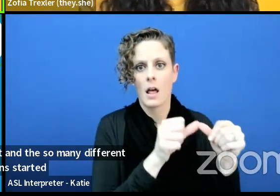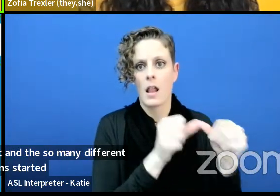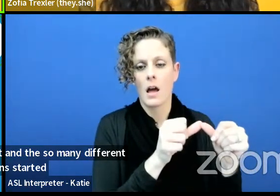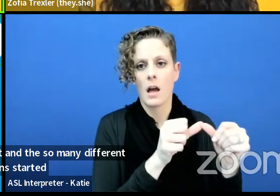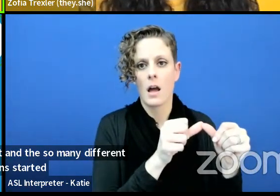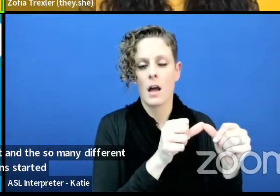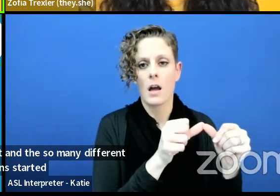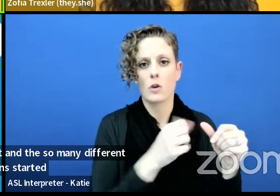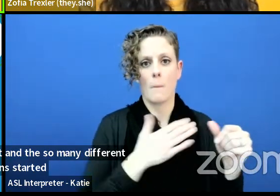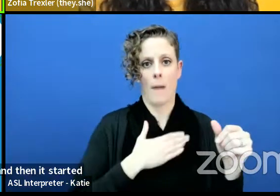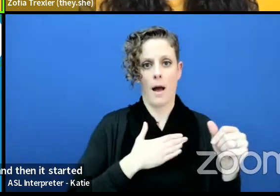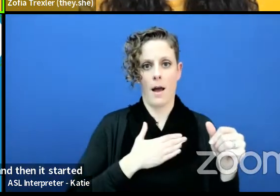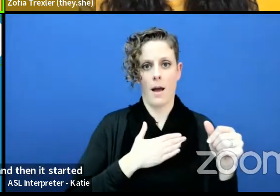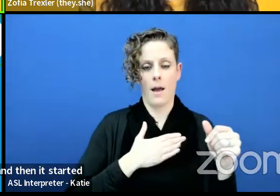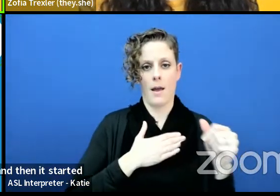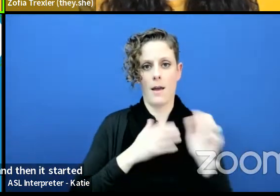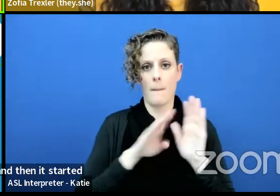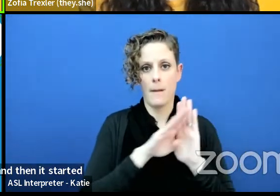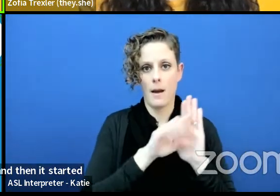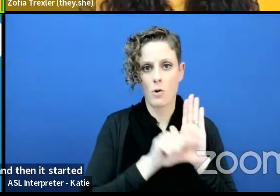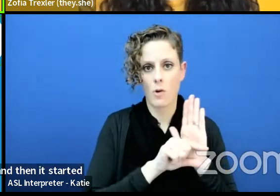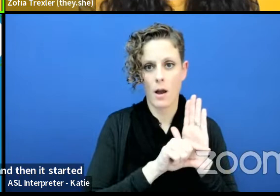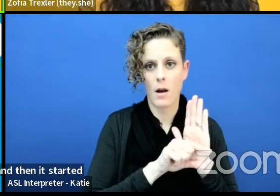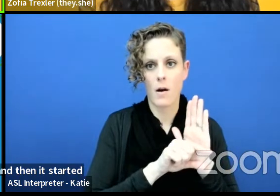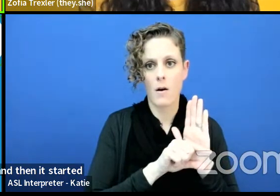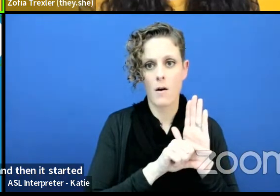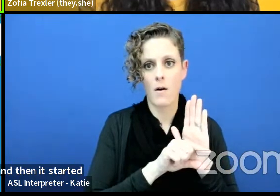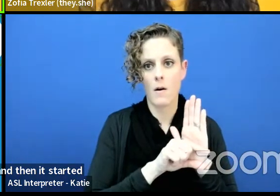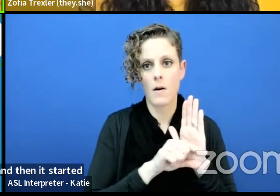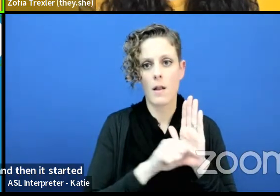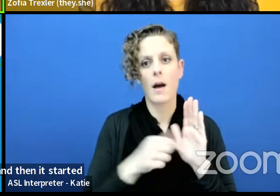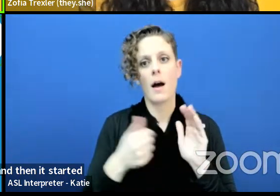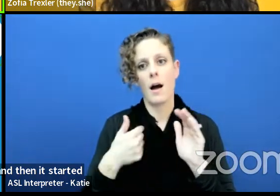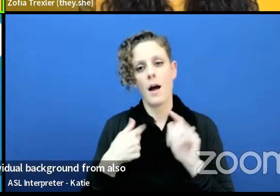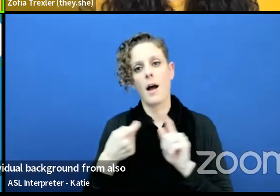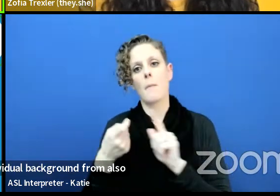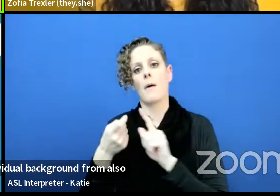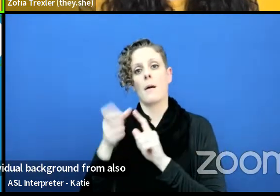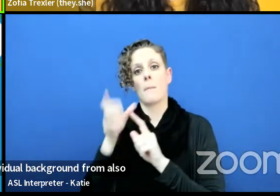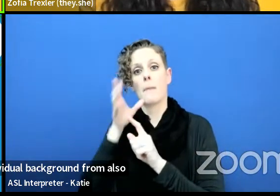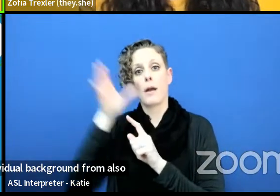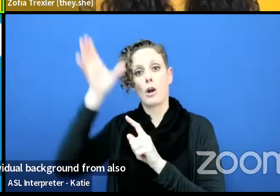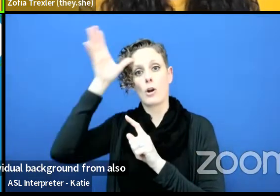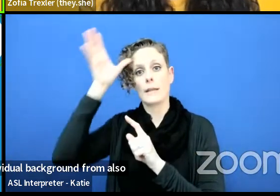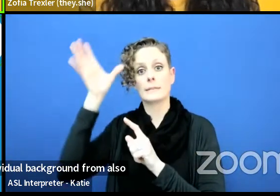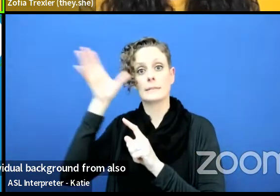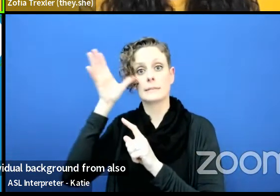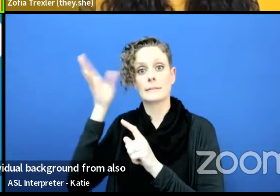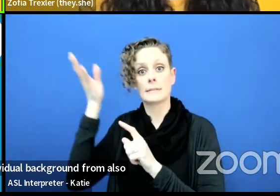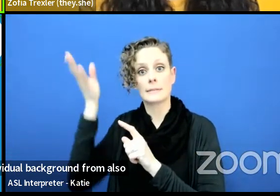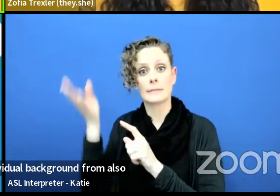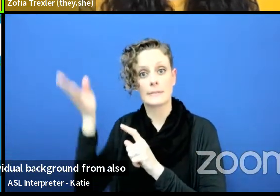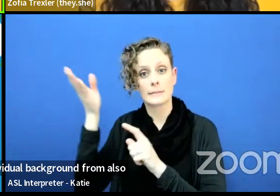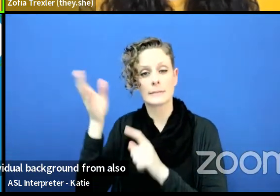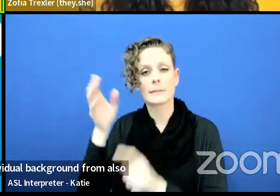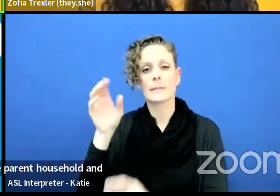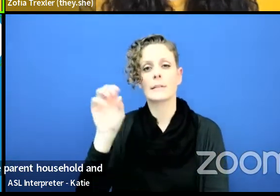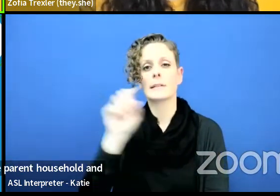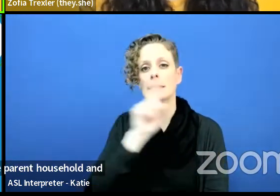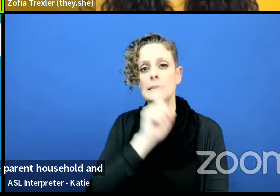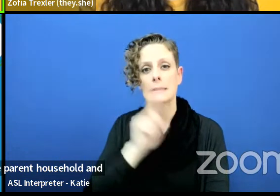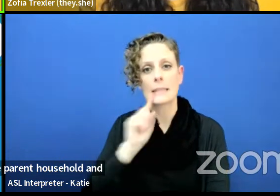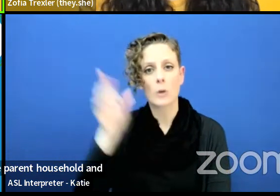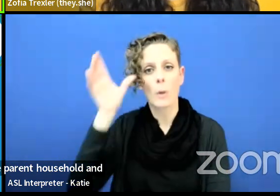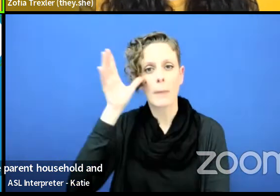my individual background, from also coming from a single parent household and so on. And that started getting very much